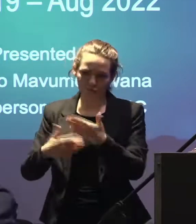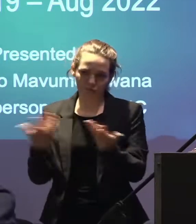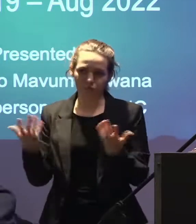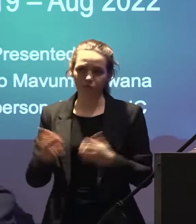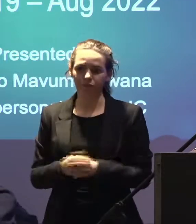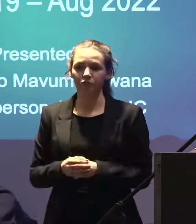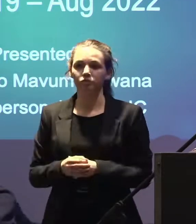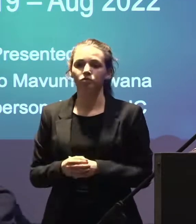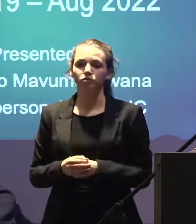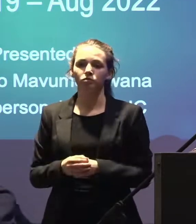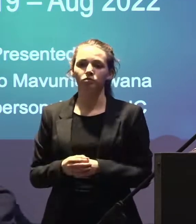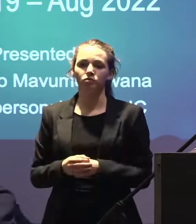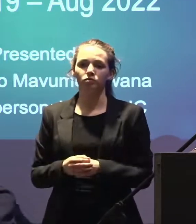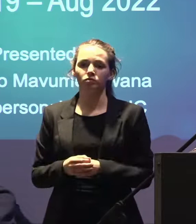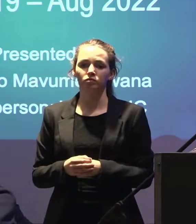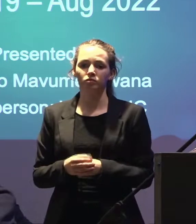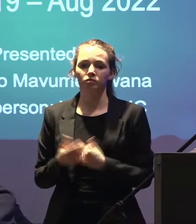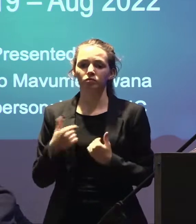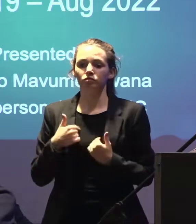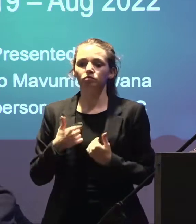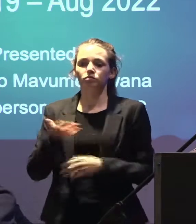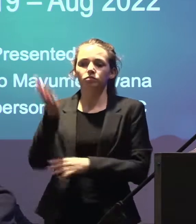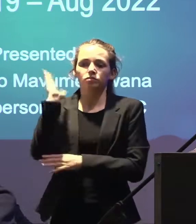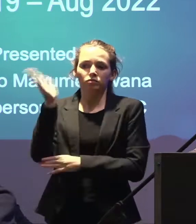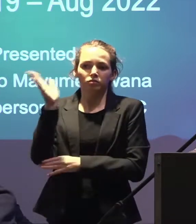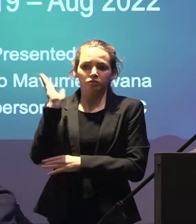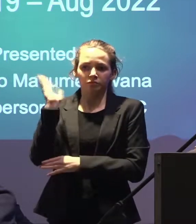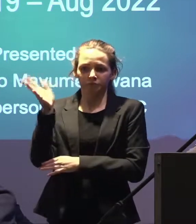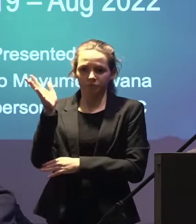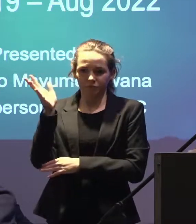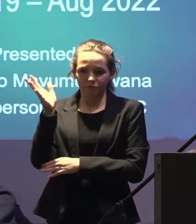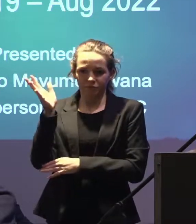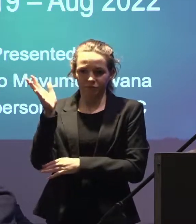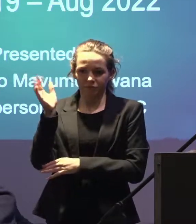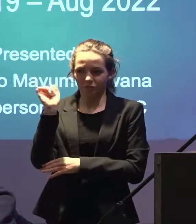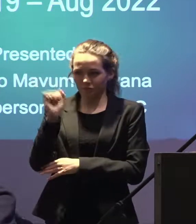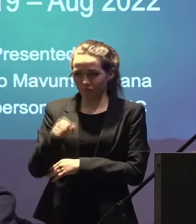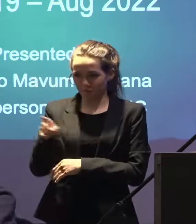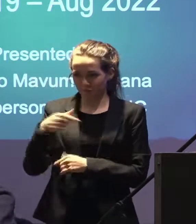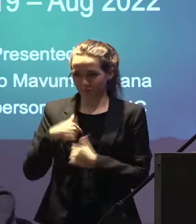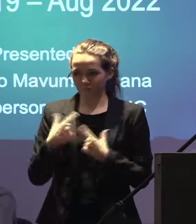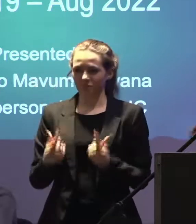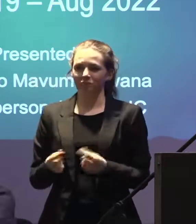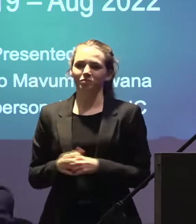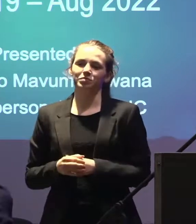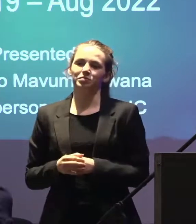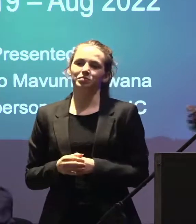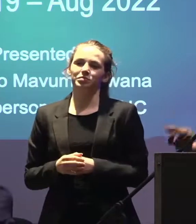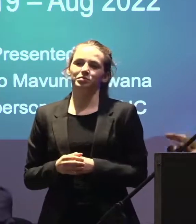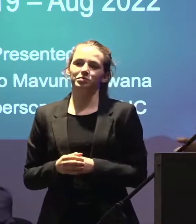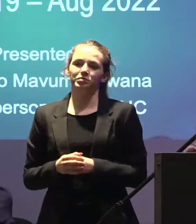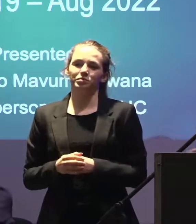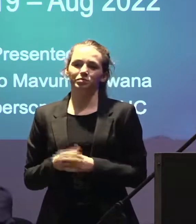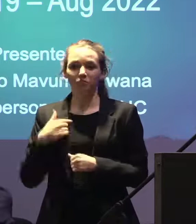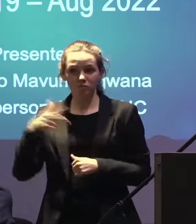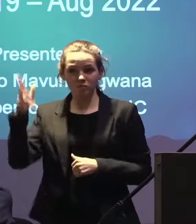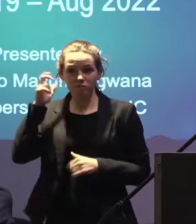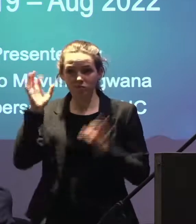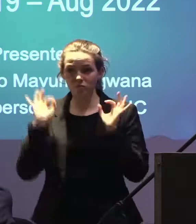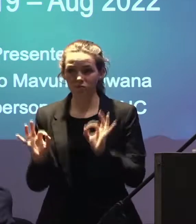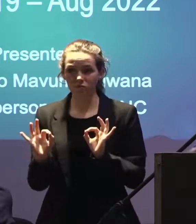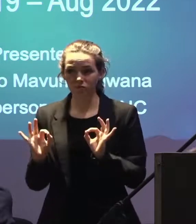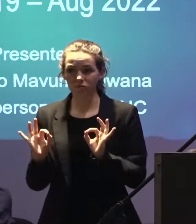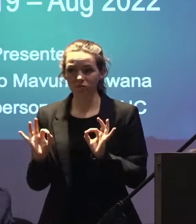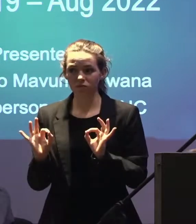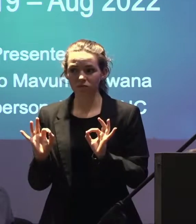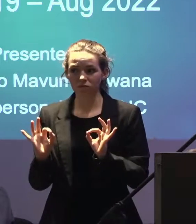Colleagues, I'm presenting, yes, Councillor Shina, once a chairperson, always a chairperson. Am I guys audible? Yes.